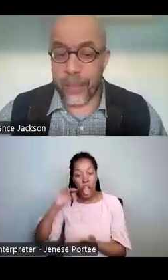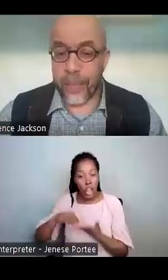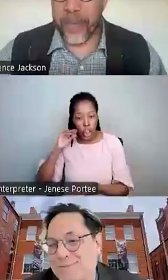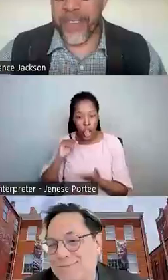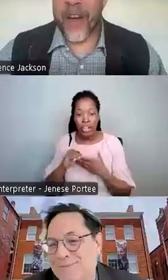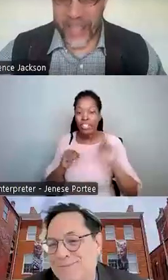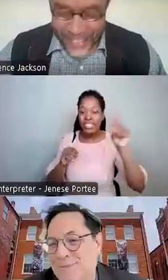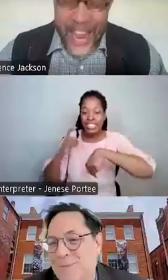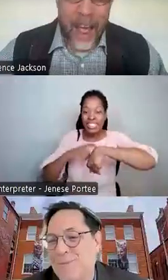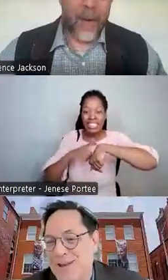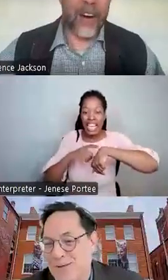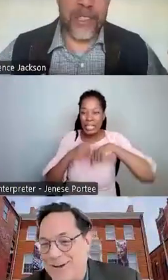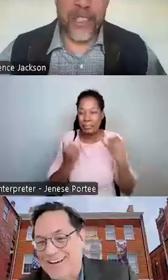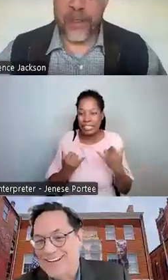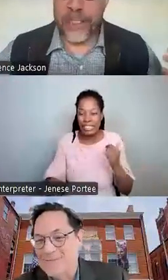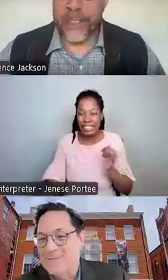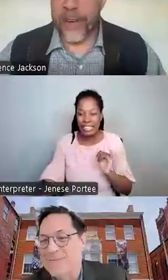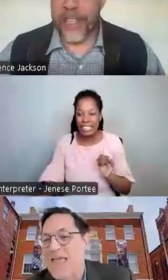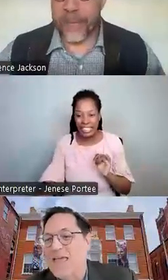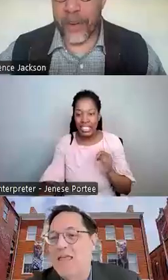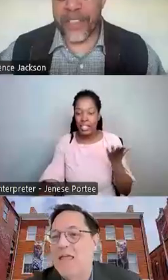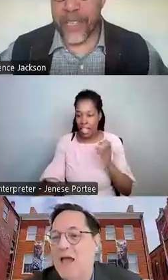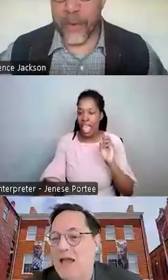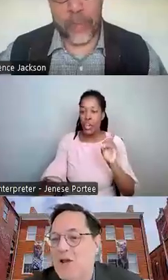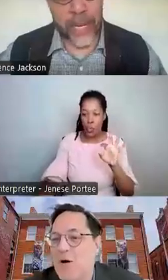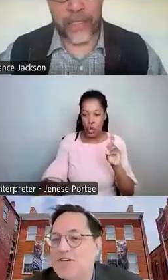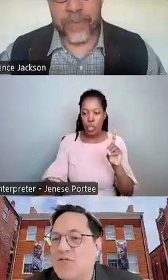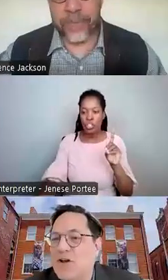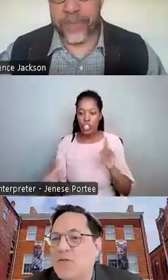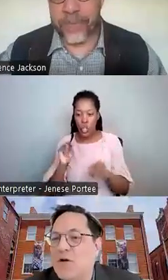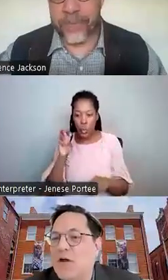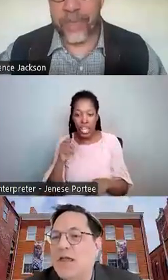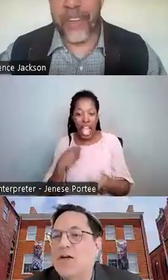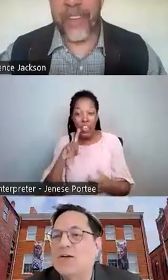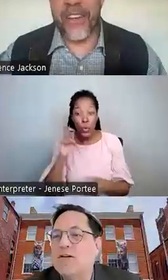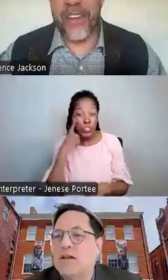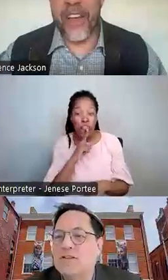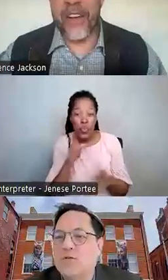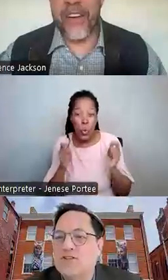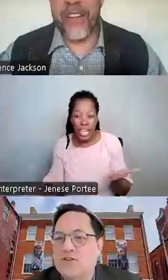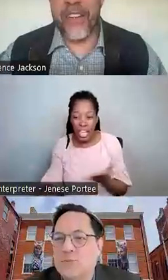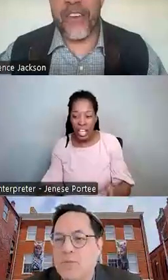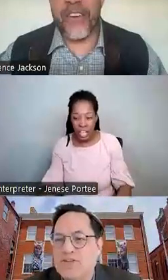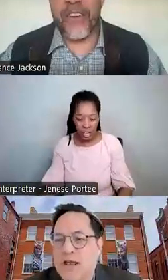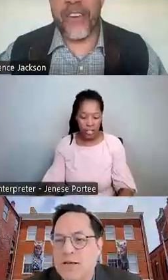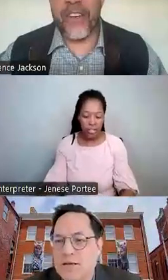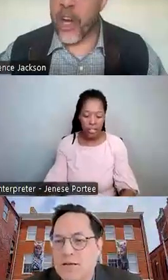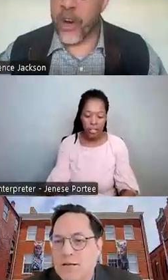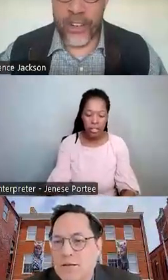the great. time. Okay, Yeah. Elmer Snowden is learning. He's Yeah, the I got a great question banjo. for you real quick here. Is the research